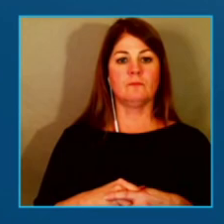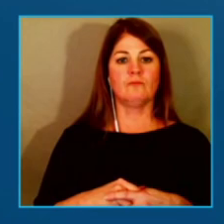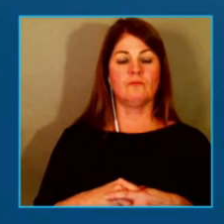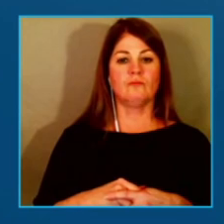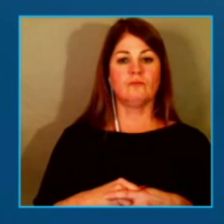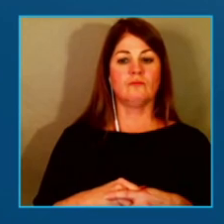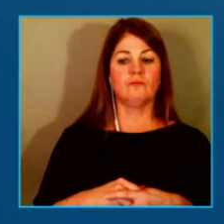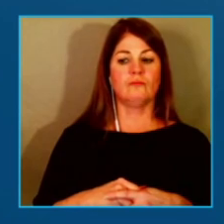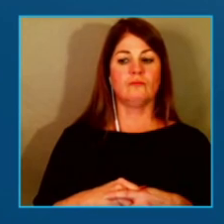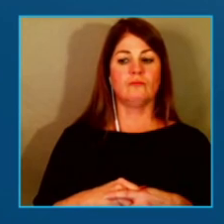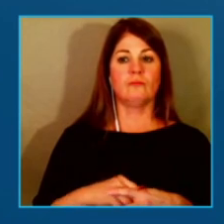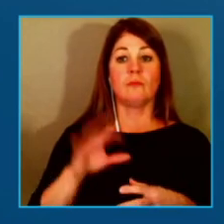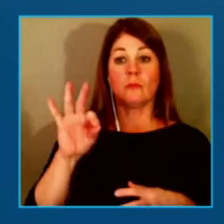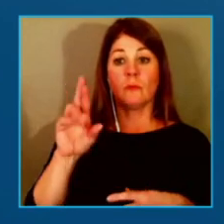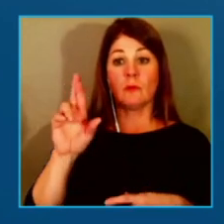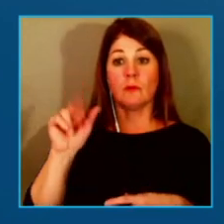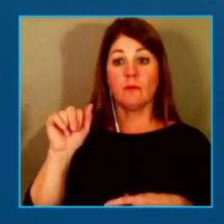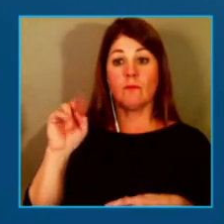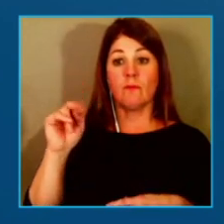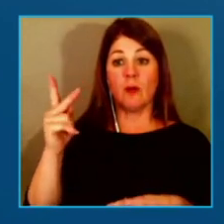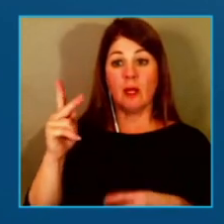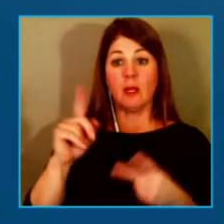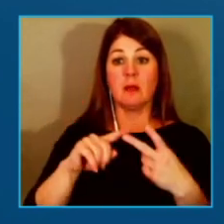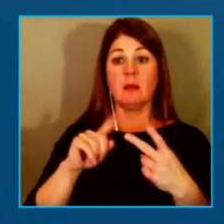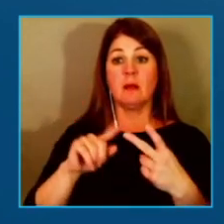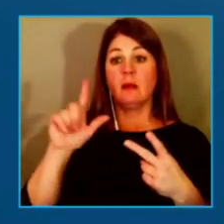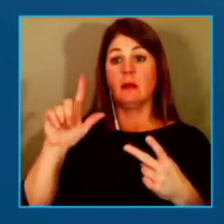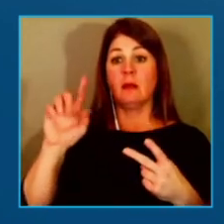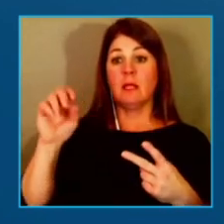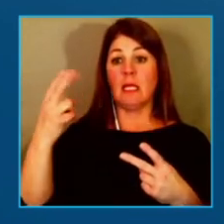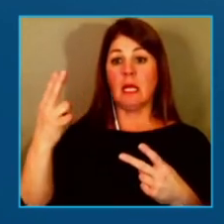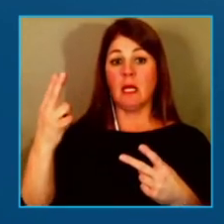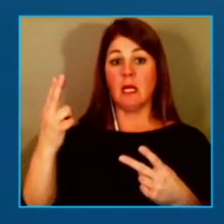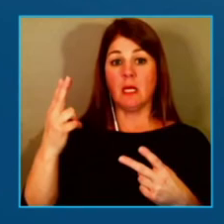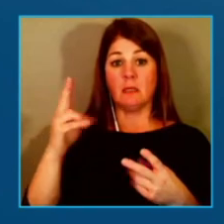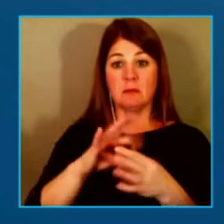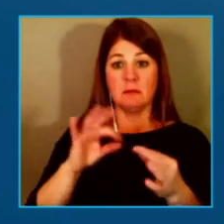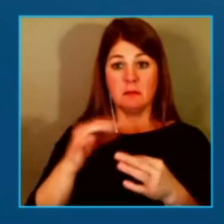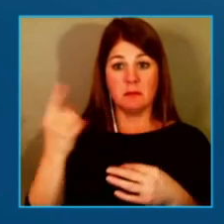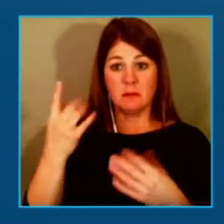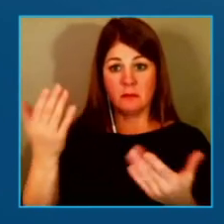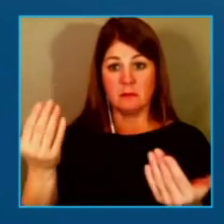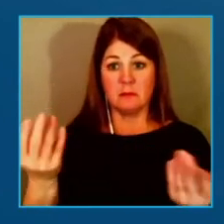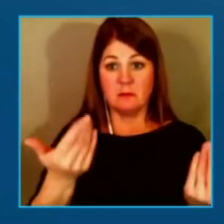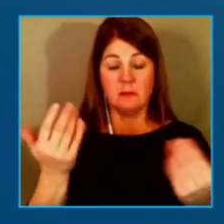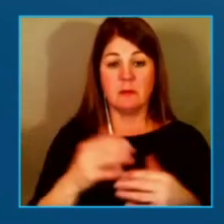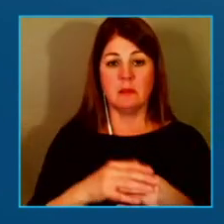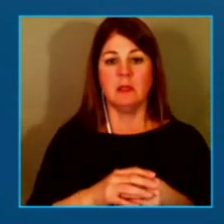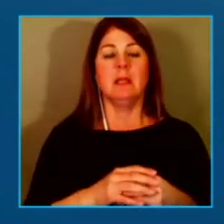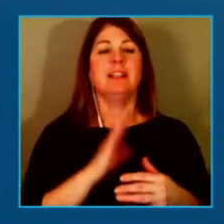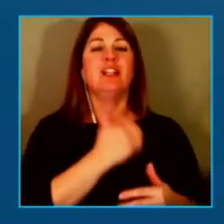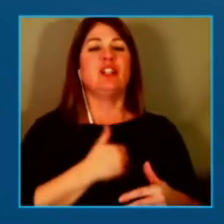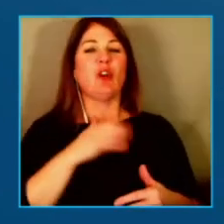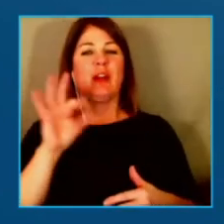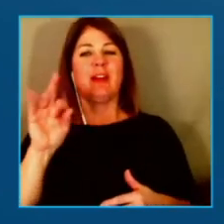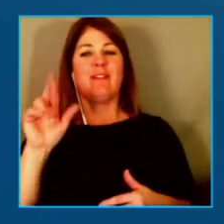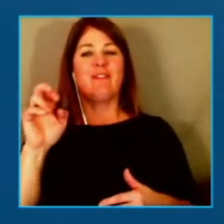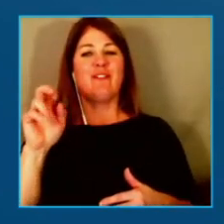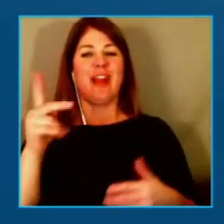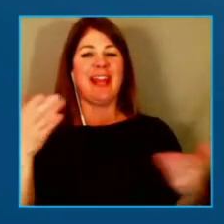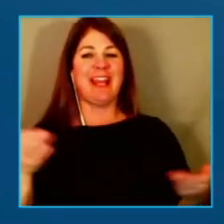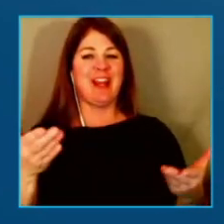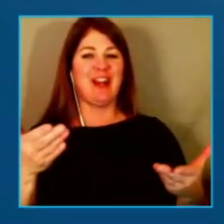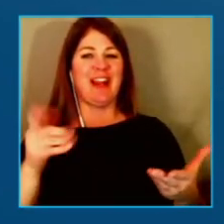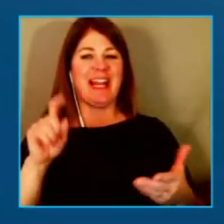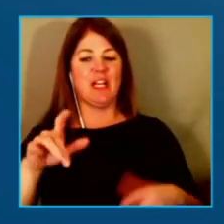Frank or Leah or? Yes, I'm sorry. It took me a minute to get unmuted. Okay. Yeah, I